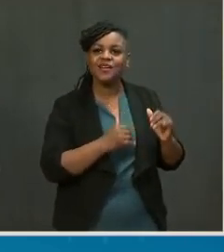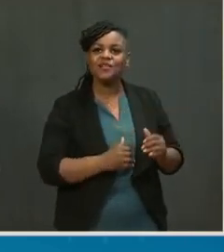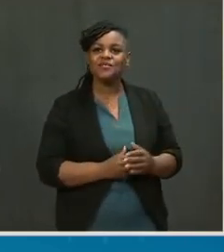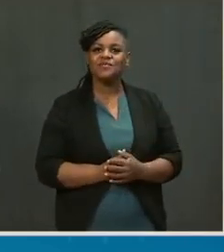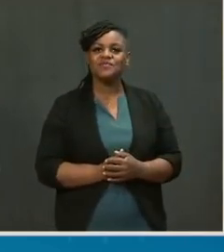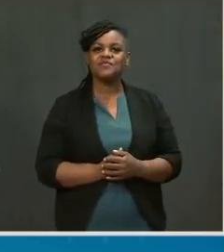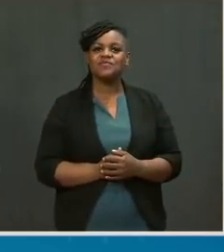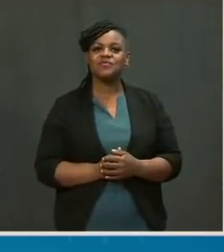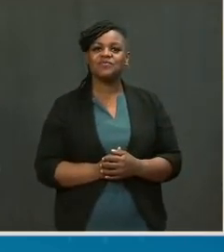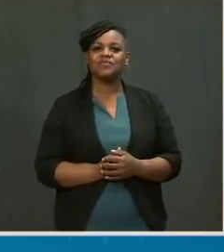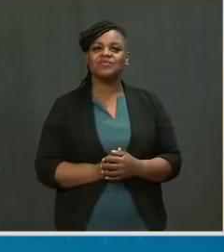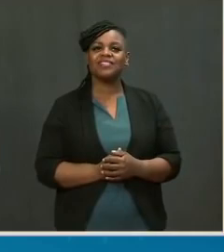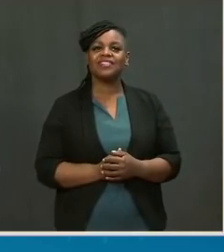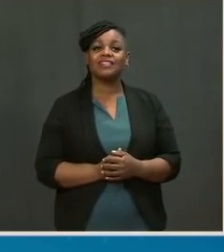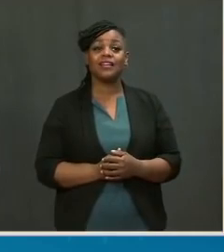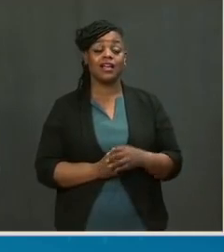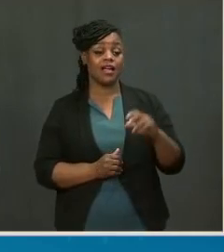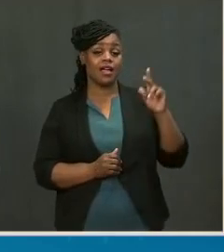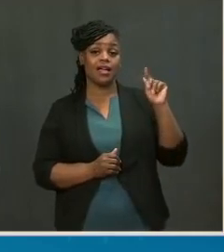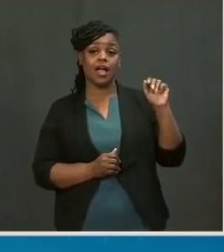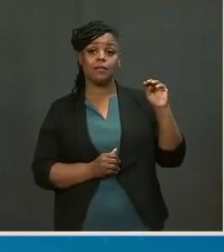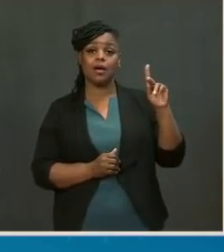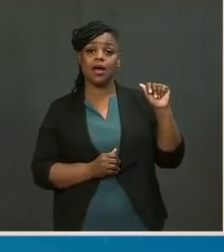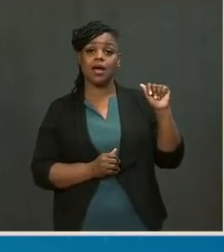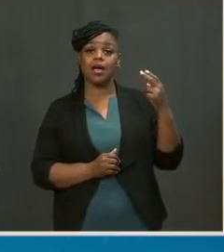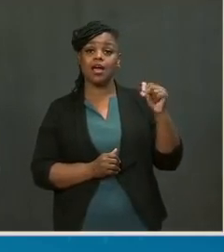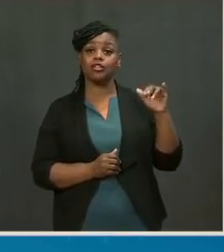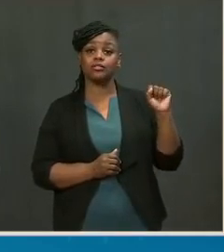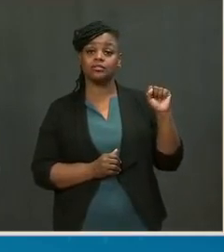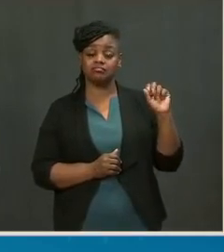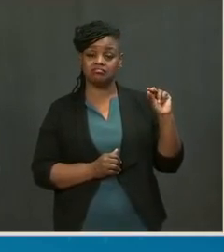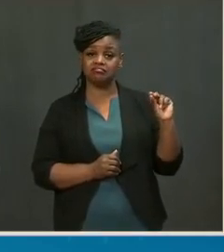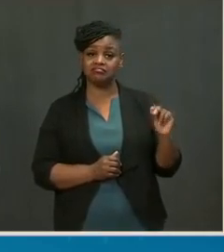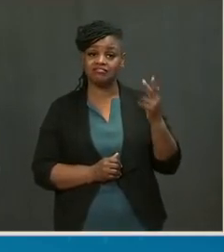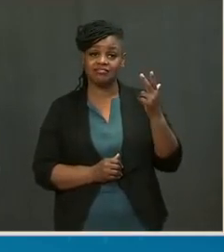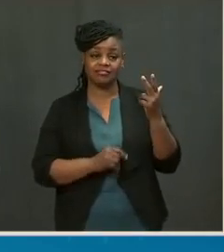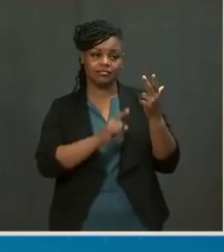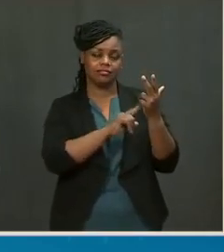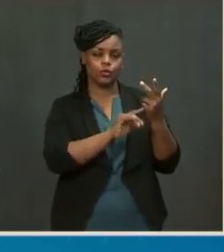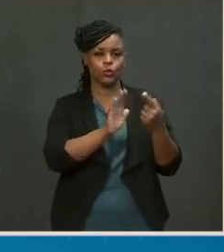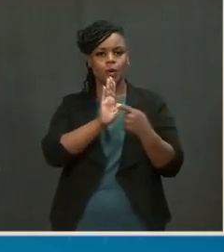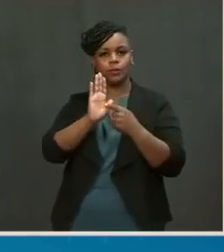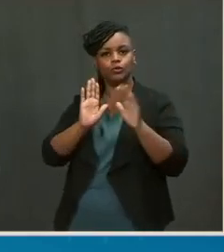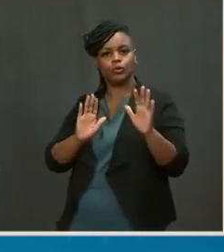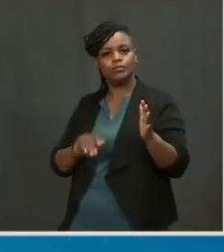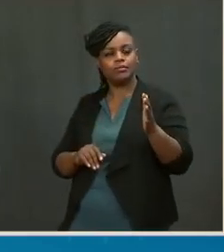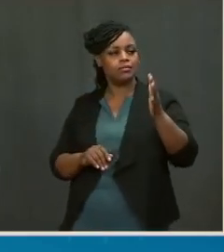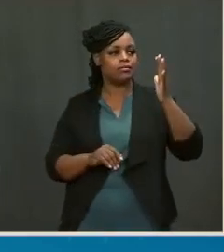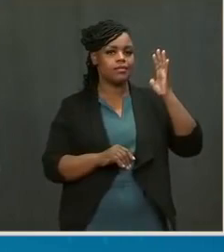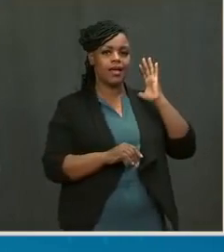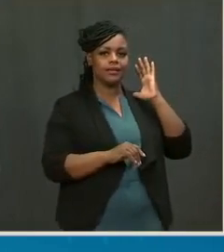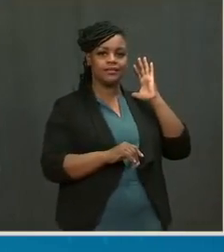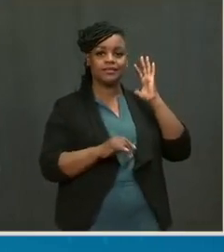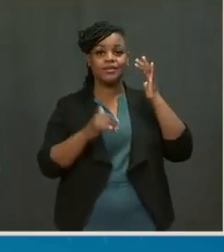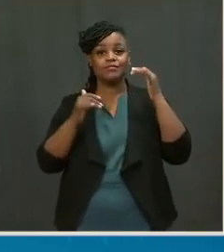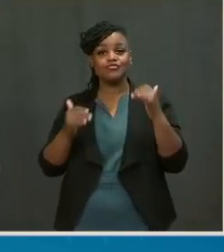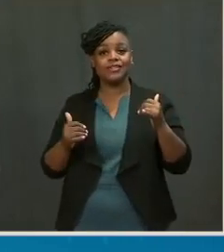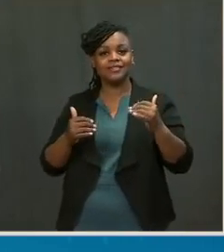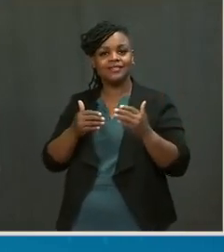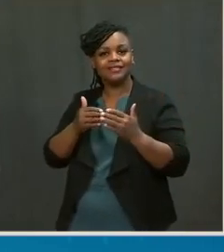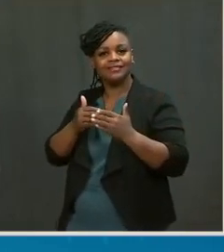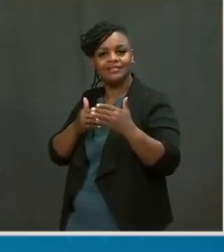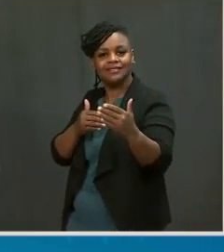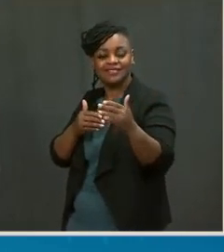Kamala Harris represents the past, present, and future of the working class. Her parents came